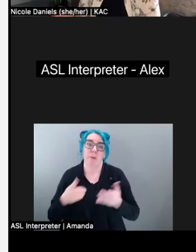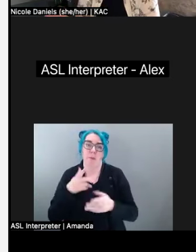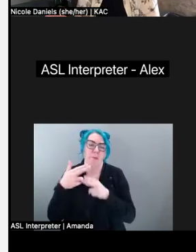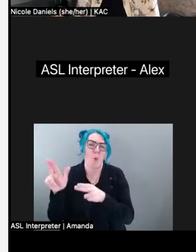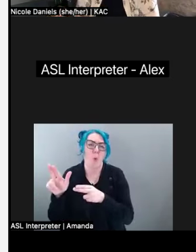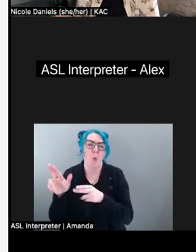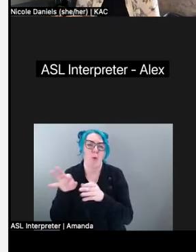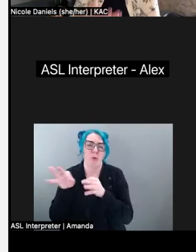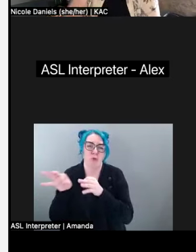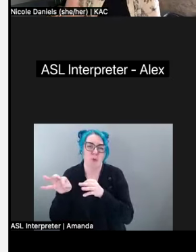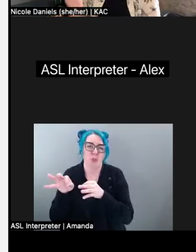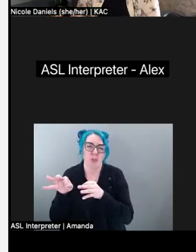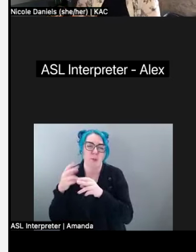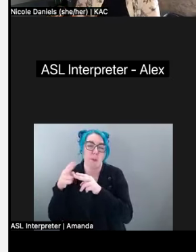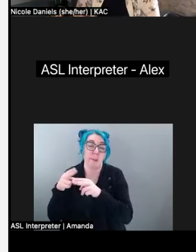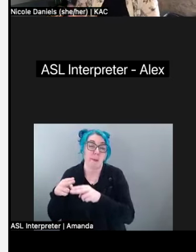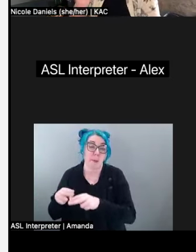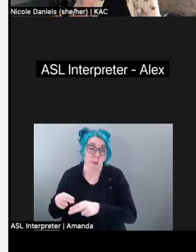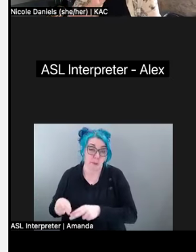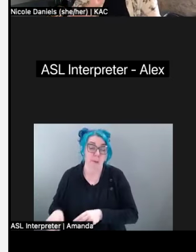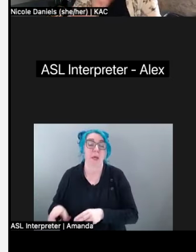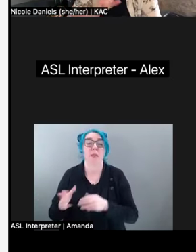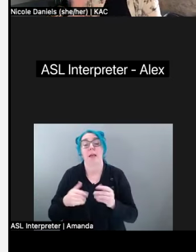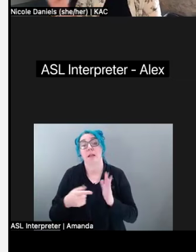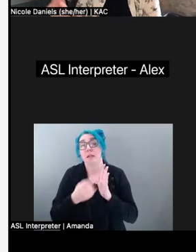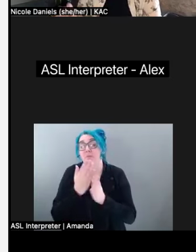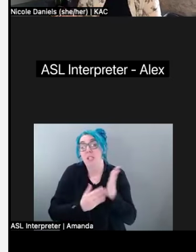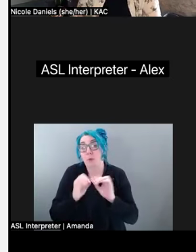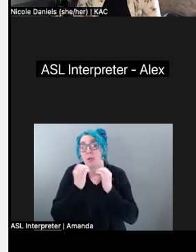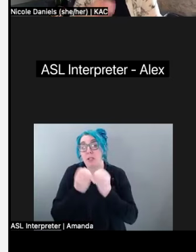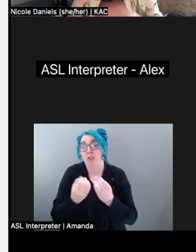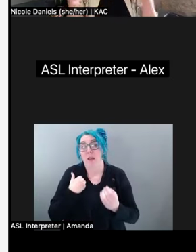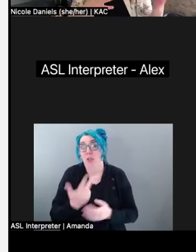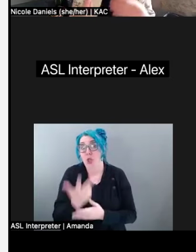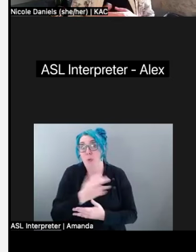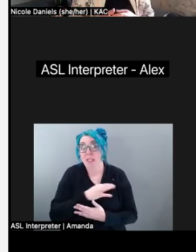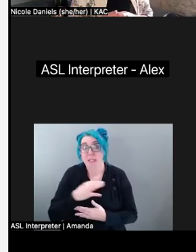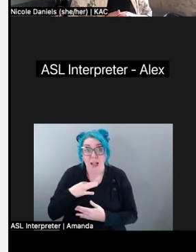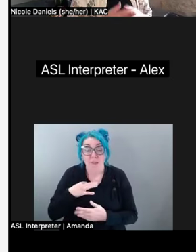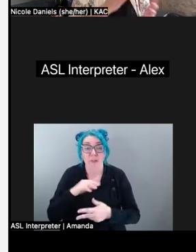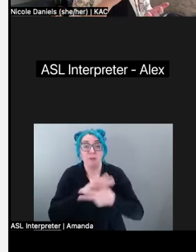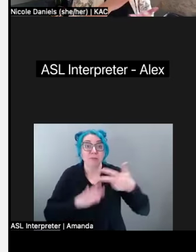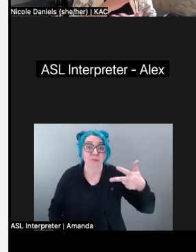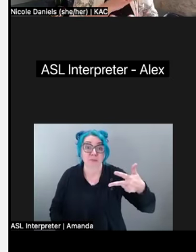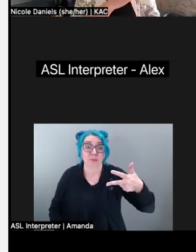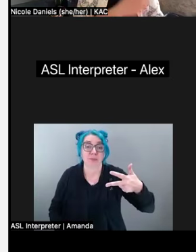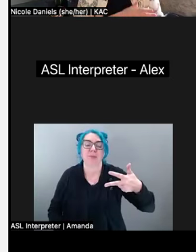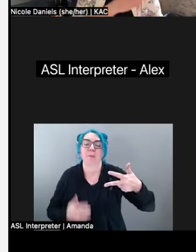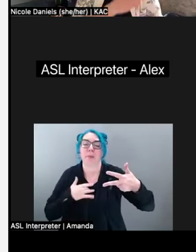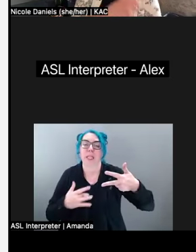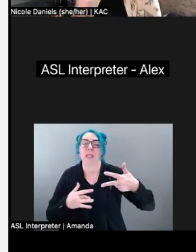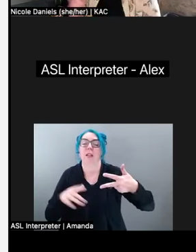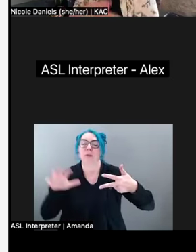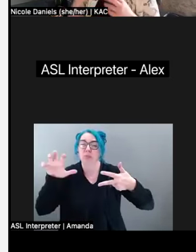organization has, say, 3 staff members, you might need to use a little more of that space because they're probably operating in a way that